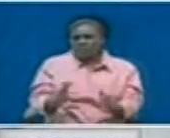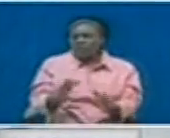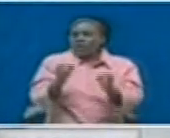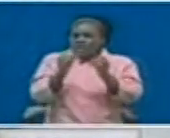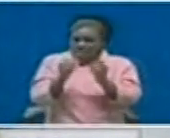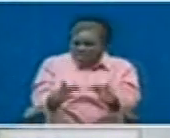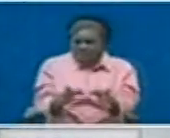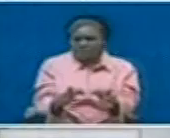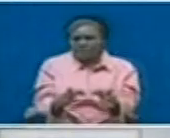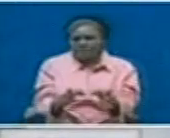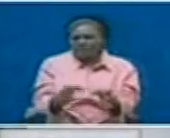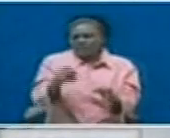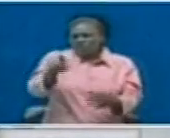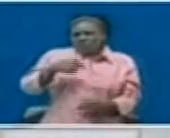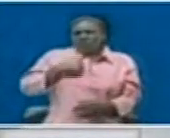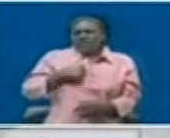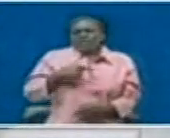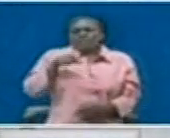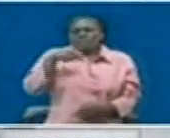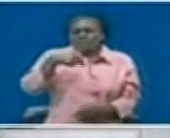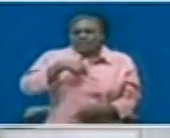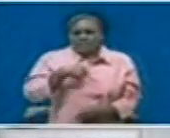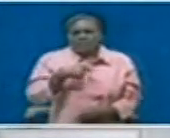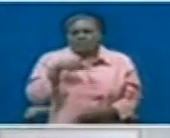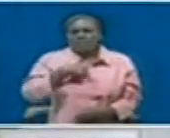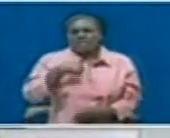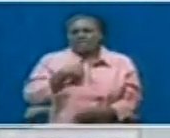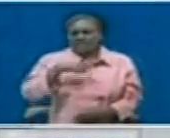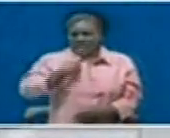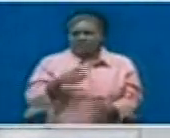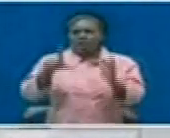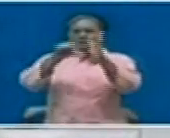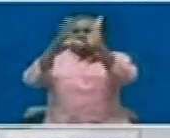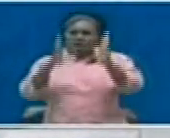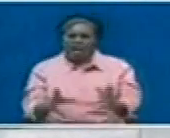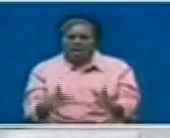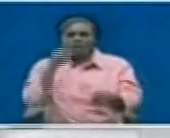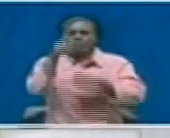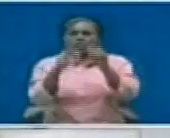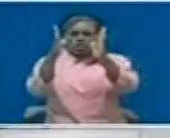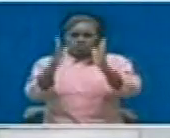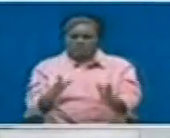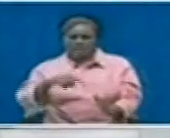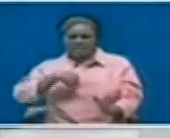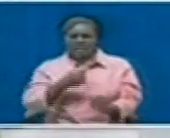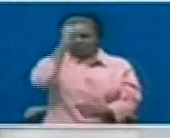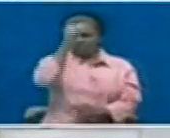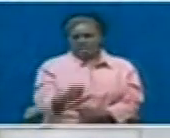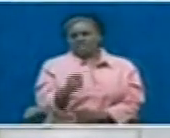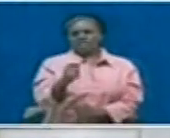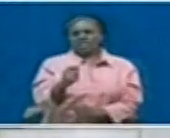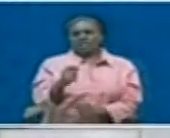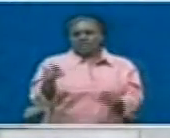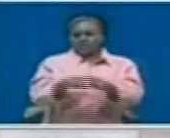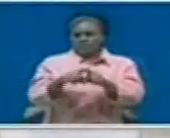someone feels that, you know, I'm going to be the lawyer, prosecutor, I'm going to be the judge, and I'm going to be